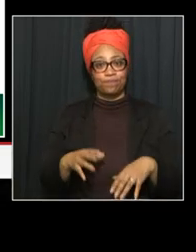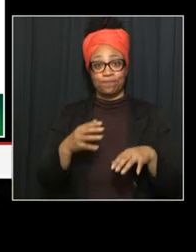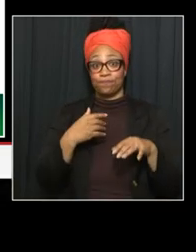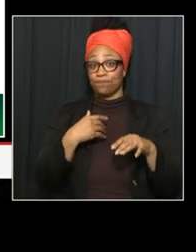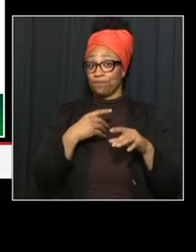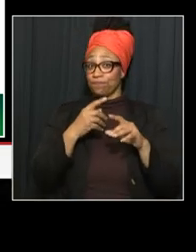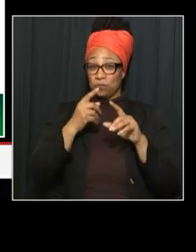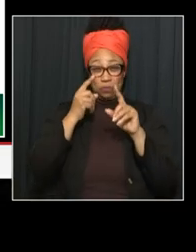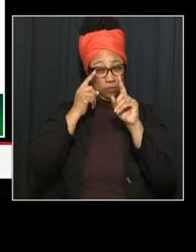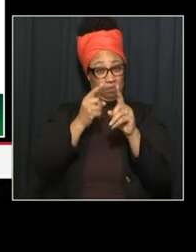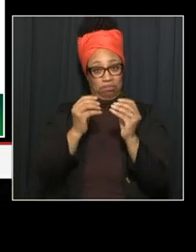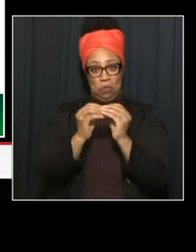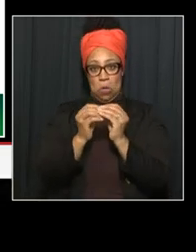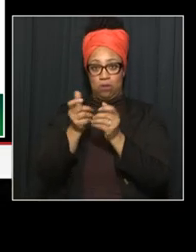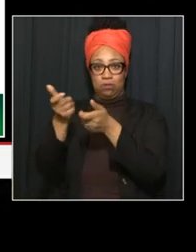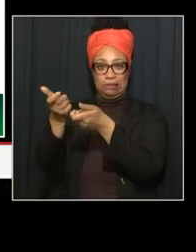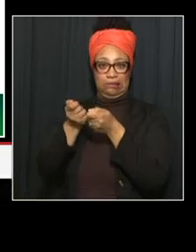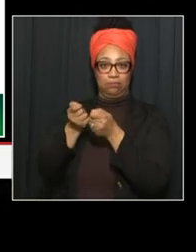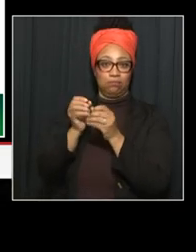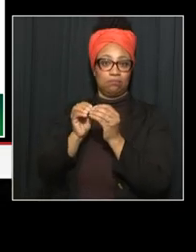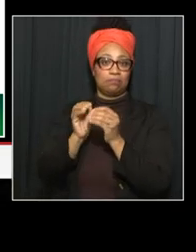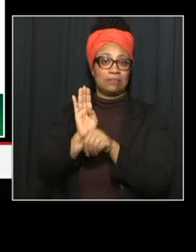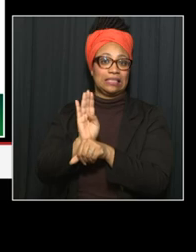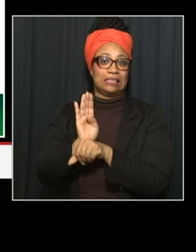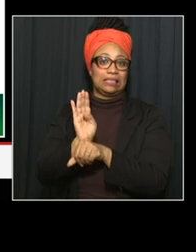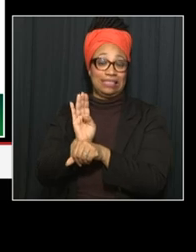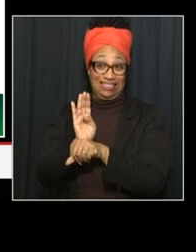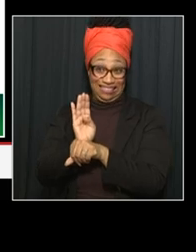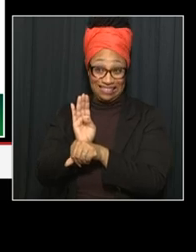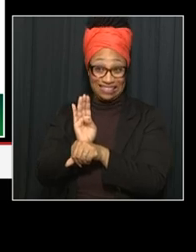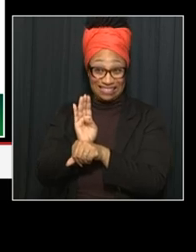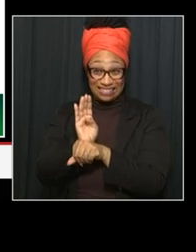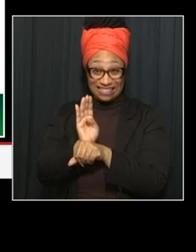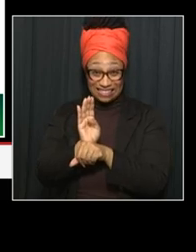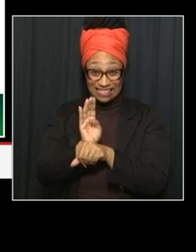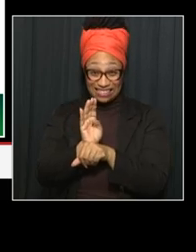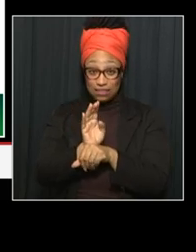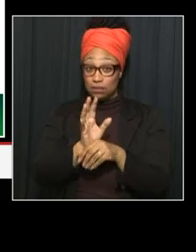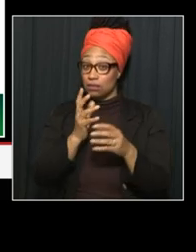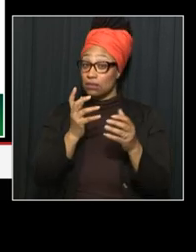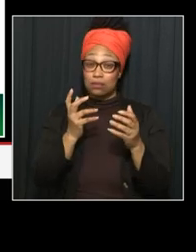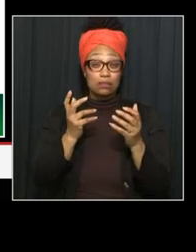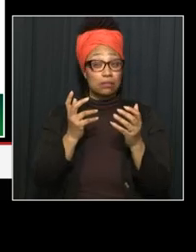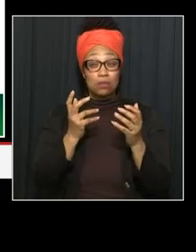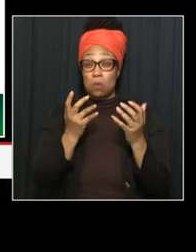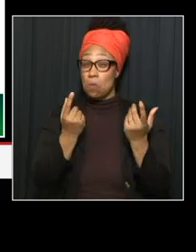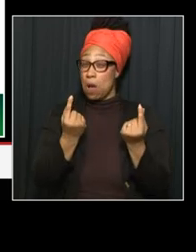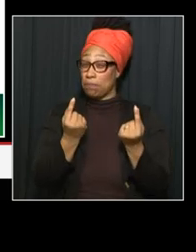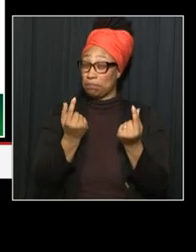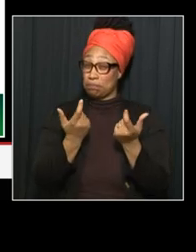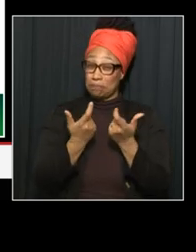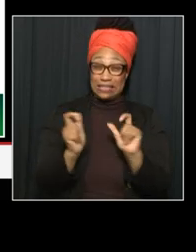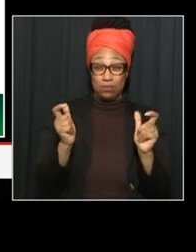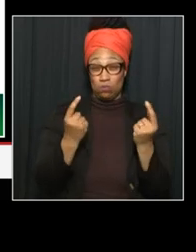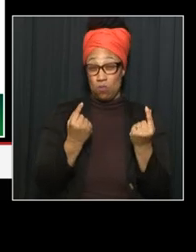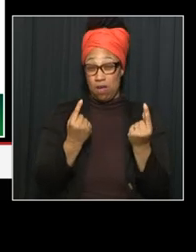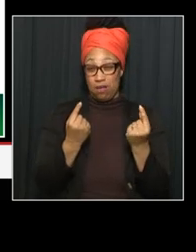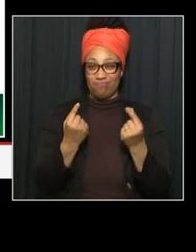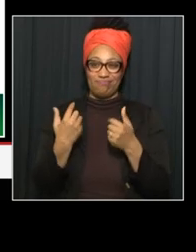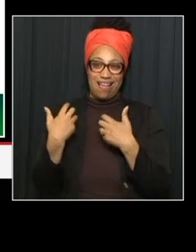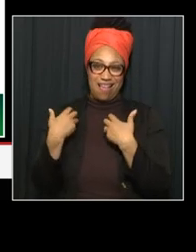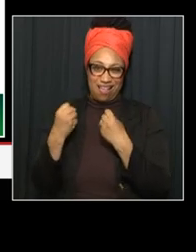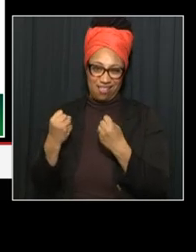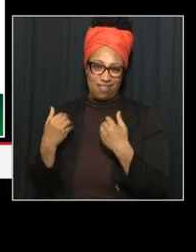household budget, you look at healthcare and homeless services as our biggest chunks, followed by education and childcare. So when we talk about